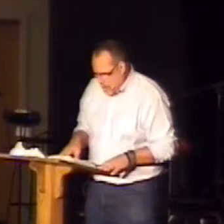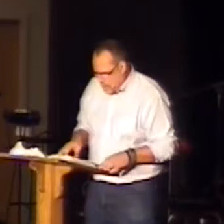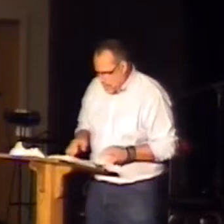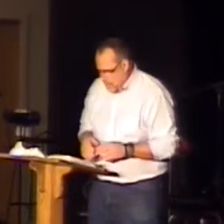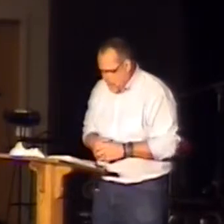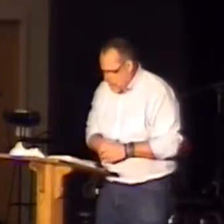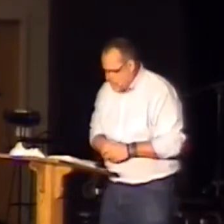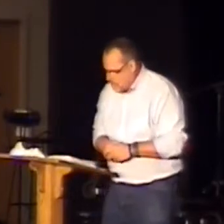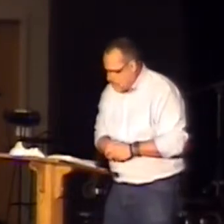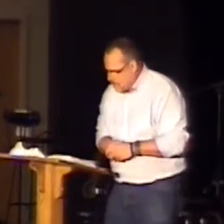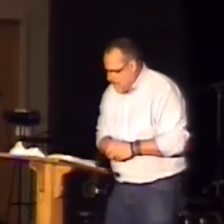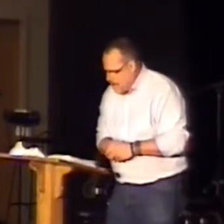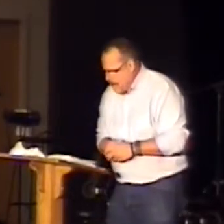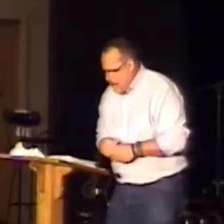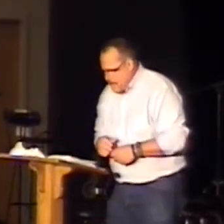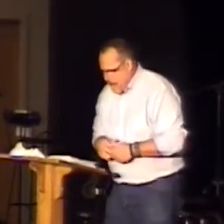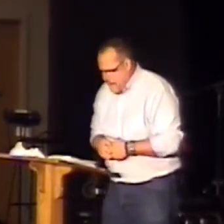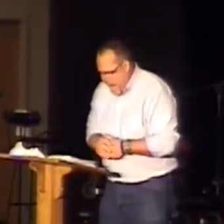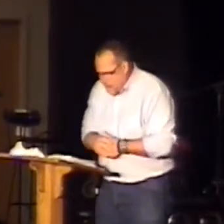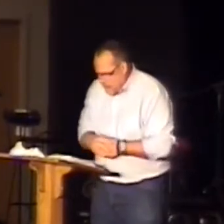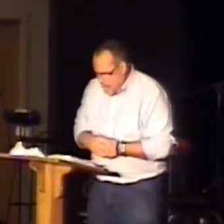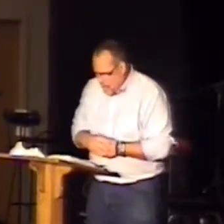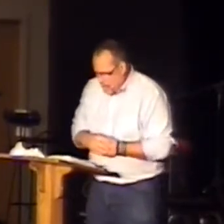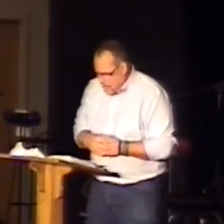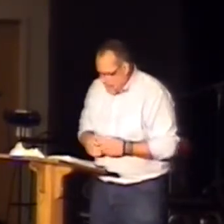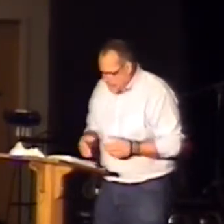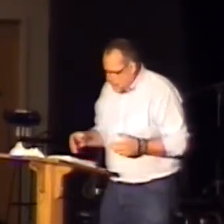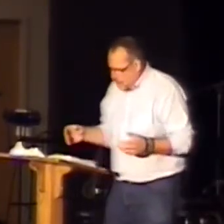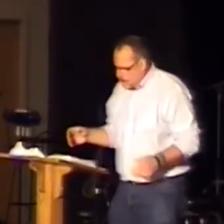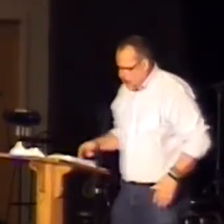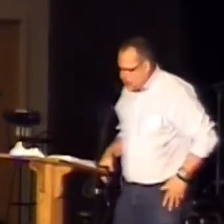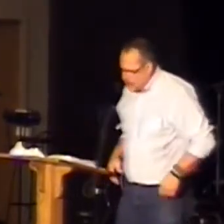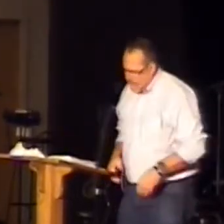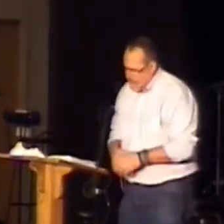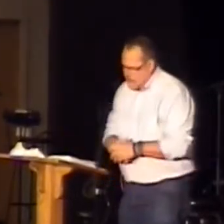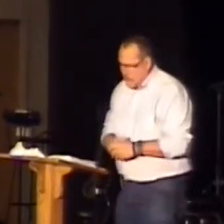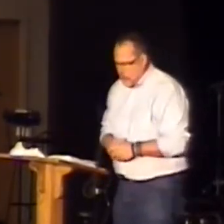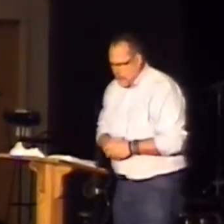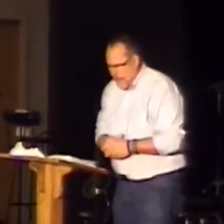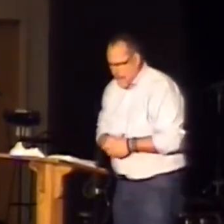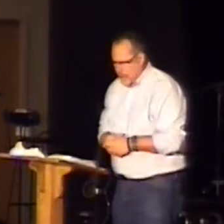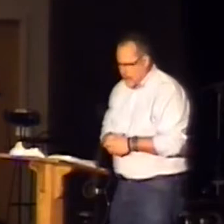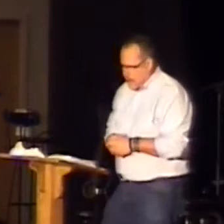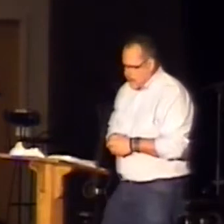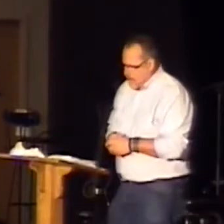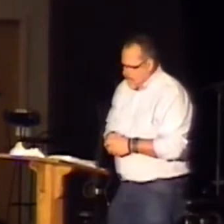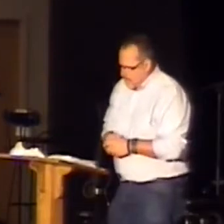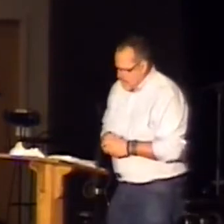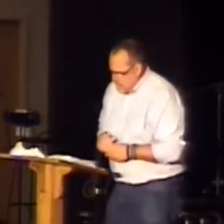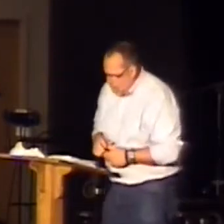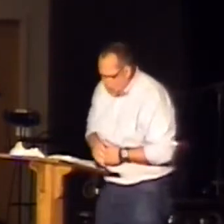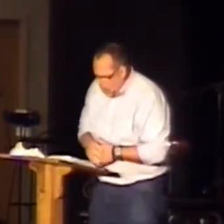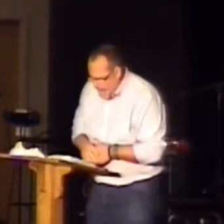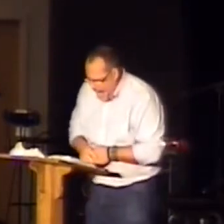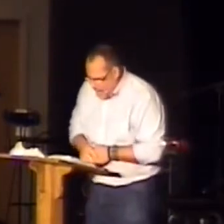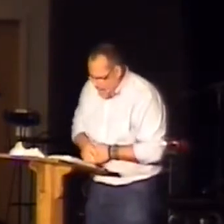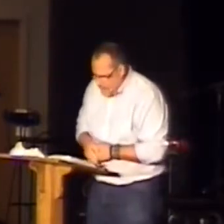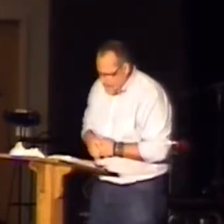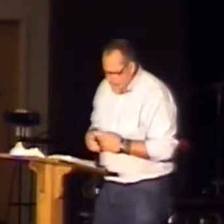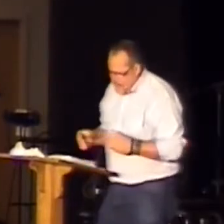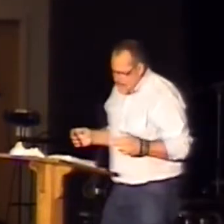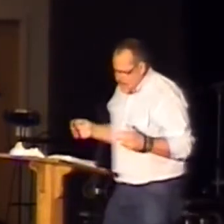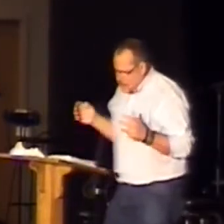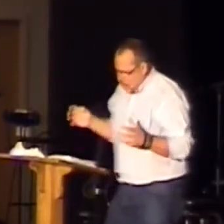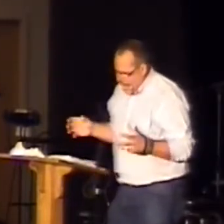that creeps on the earth, so that they may abound on the earth and be fruitful and multiply on the earth.' So Noah went out, and